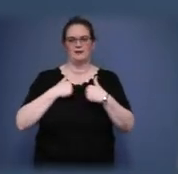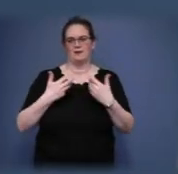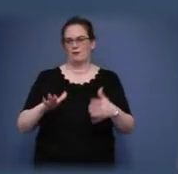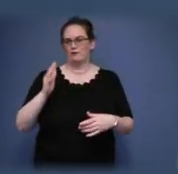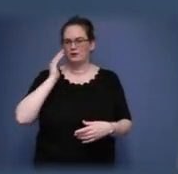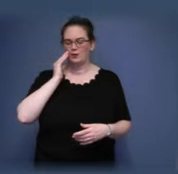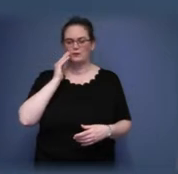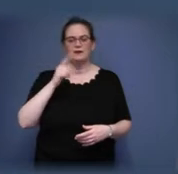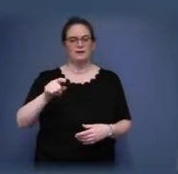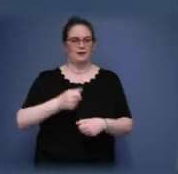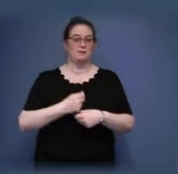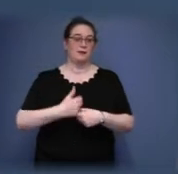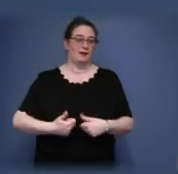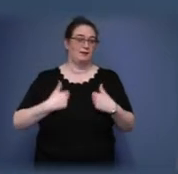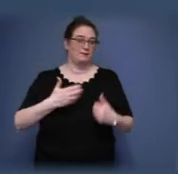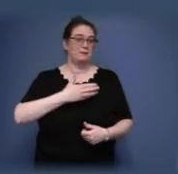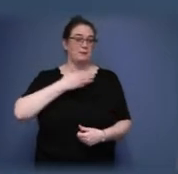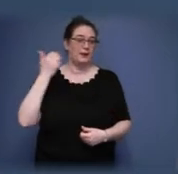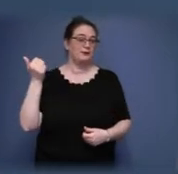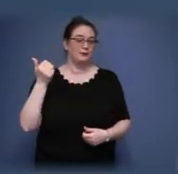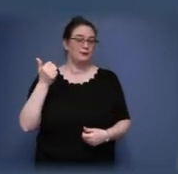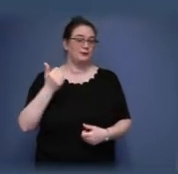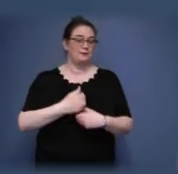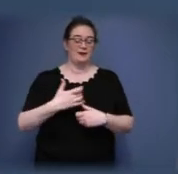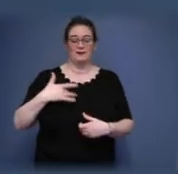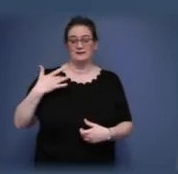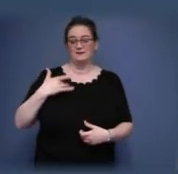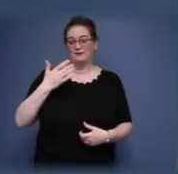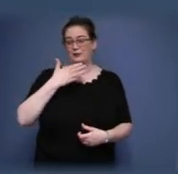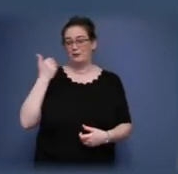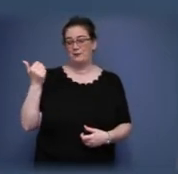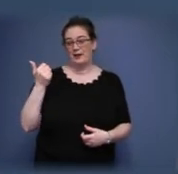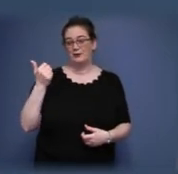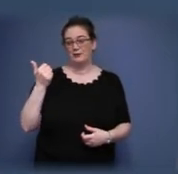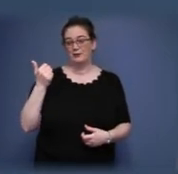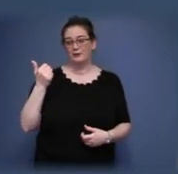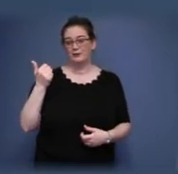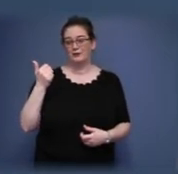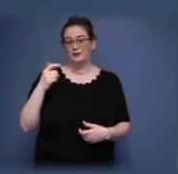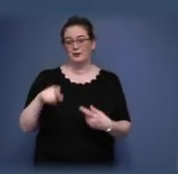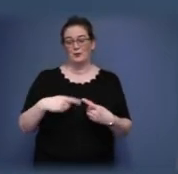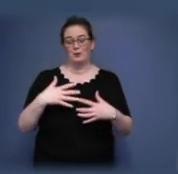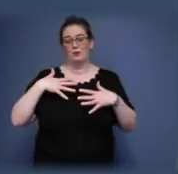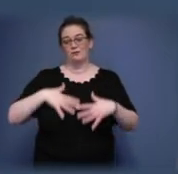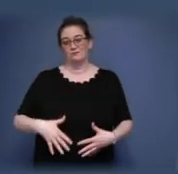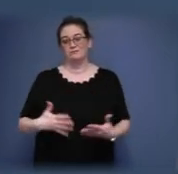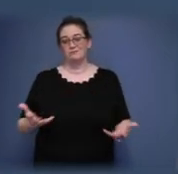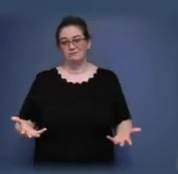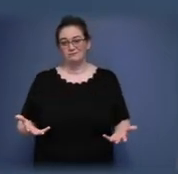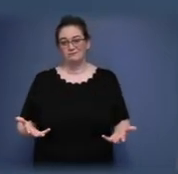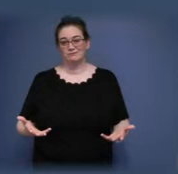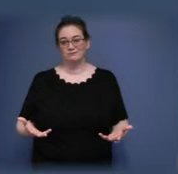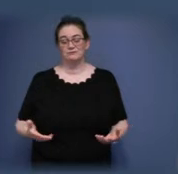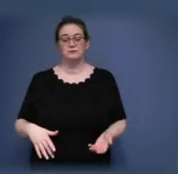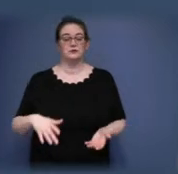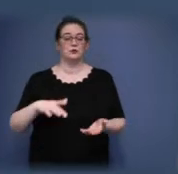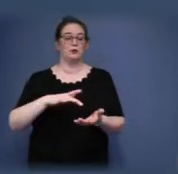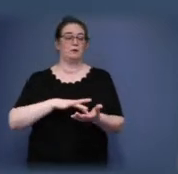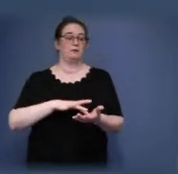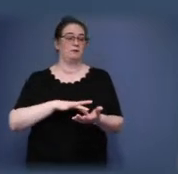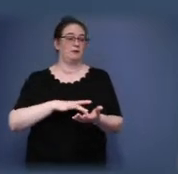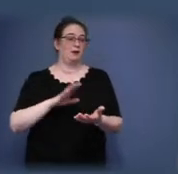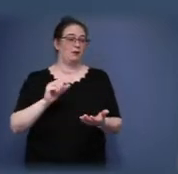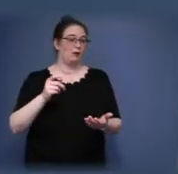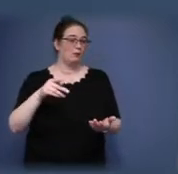is they make our lives better and they make us feel better when we're down. So medically compromised or